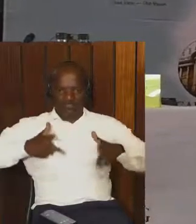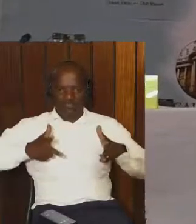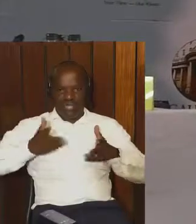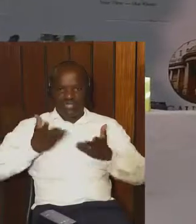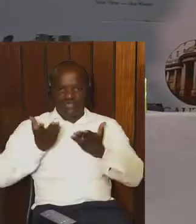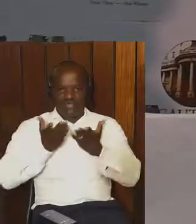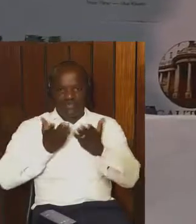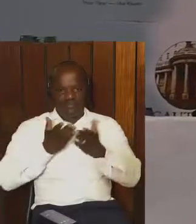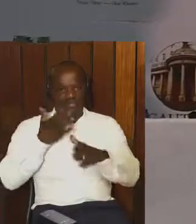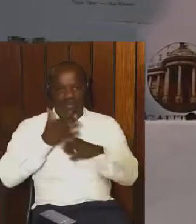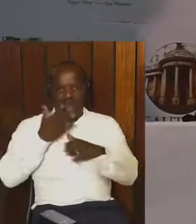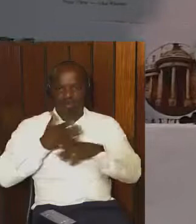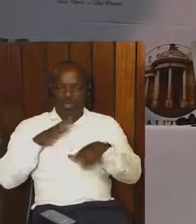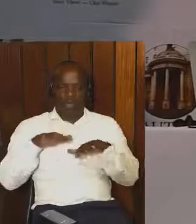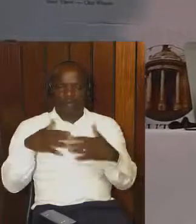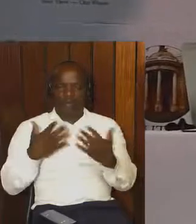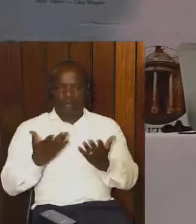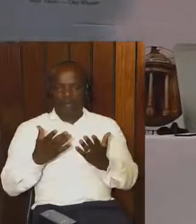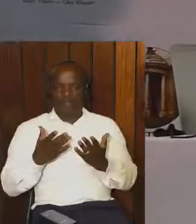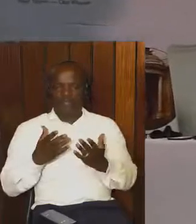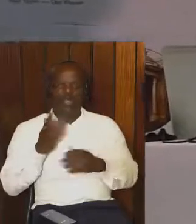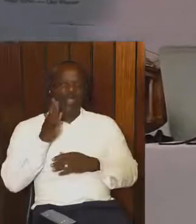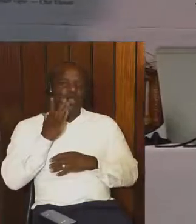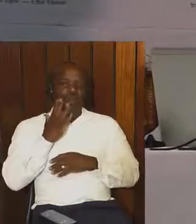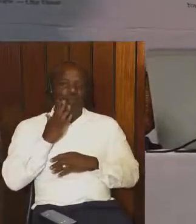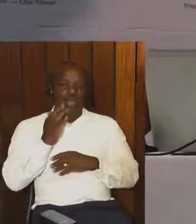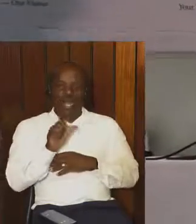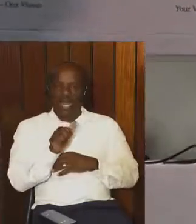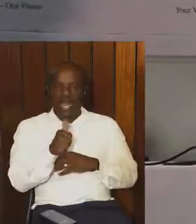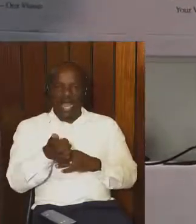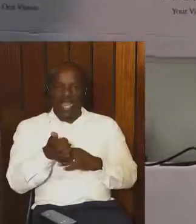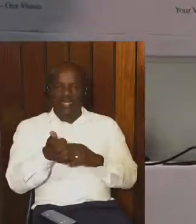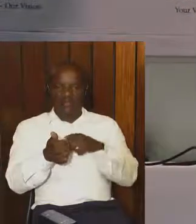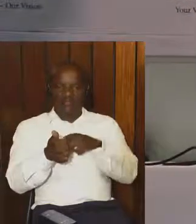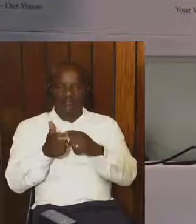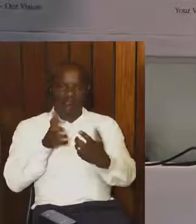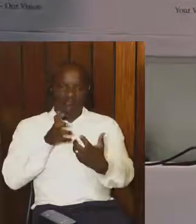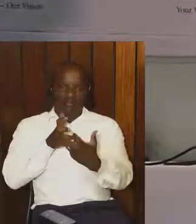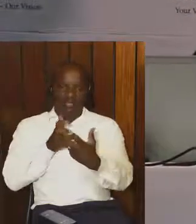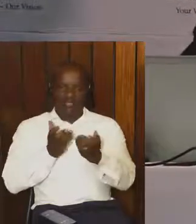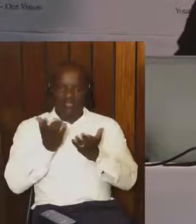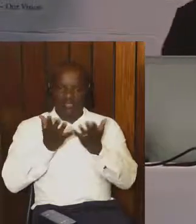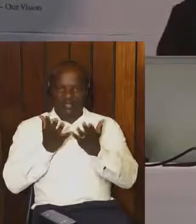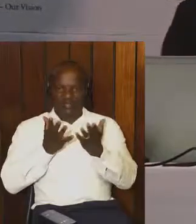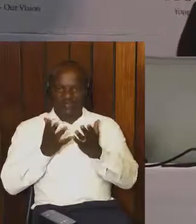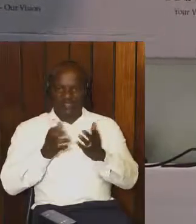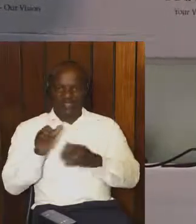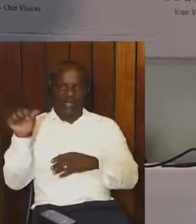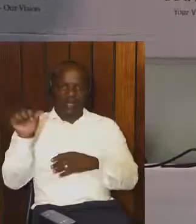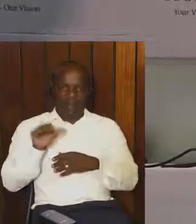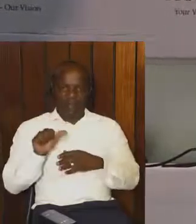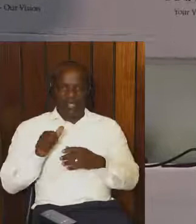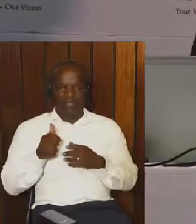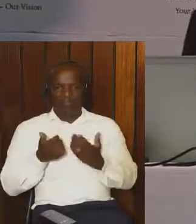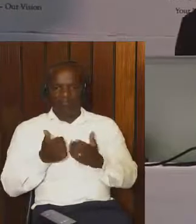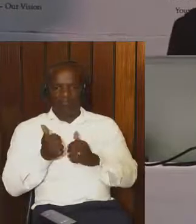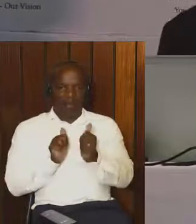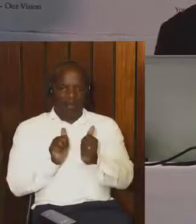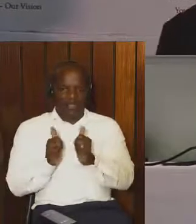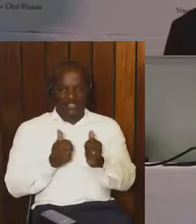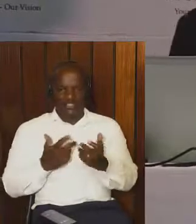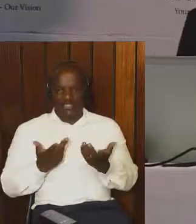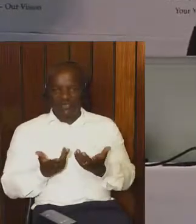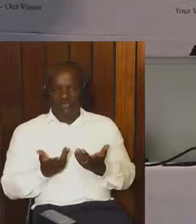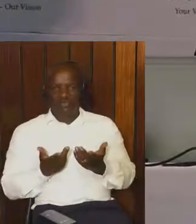and asking when will other services be back in operation. So we'll hand over to you after the department